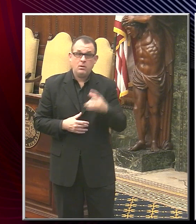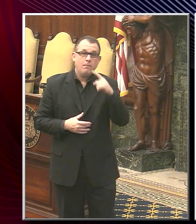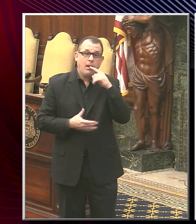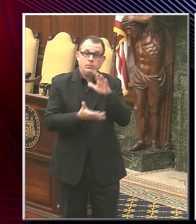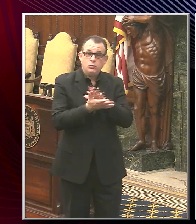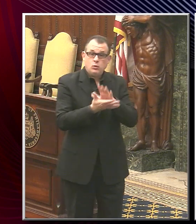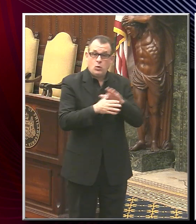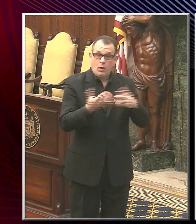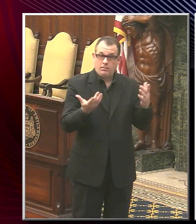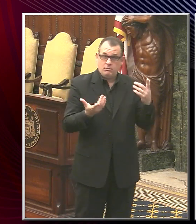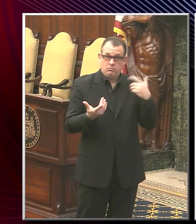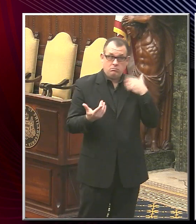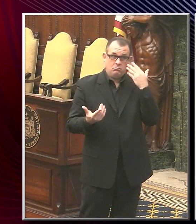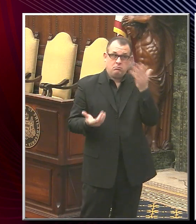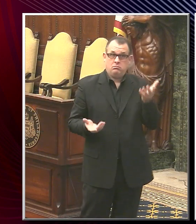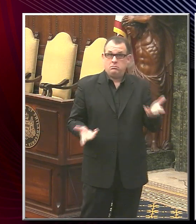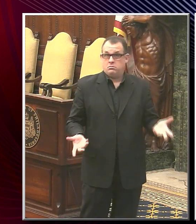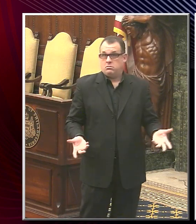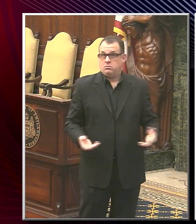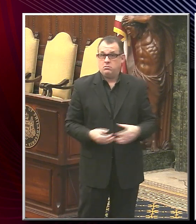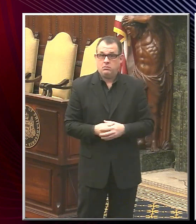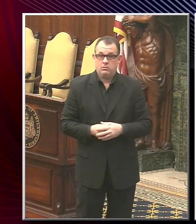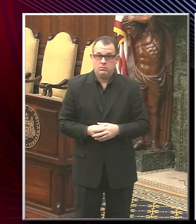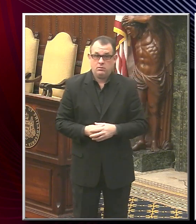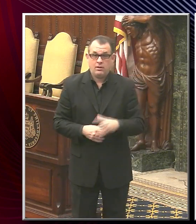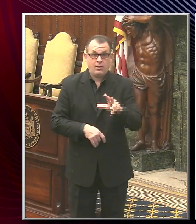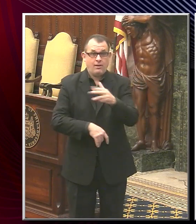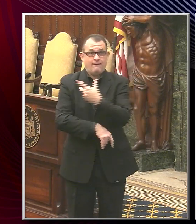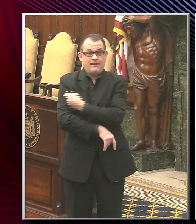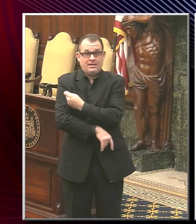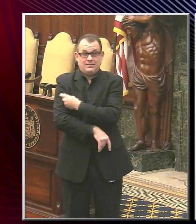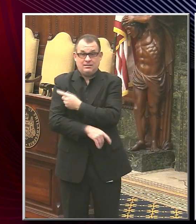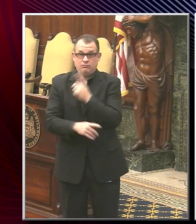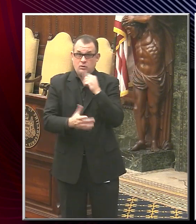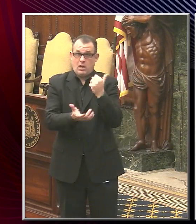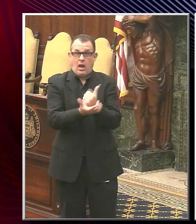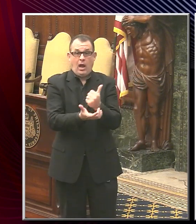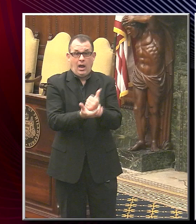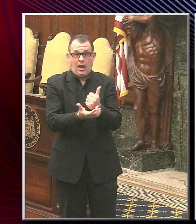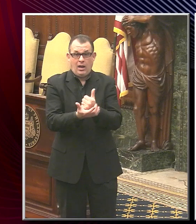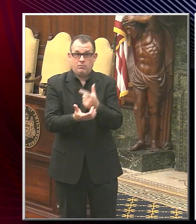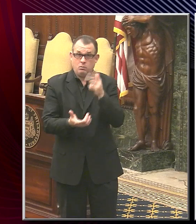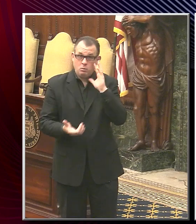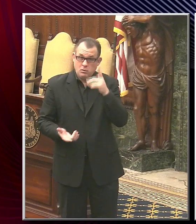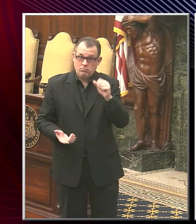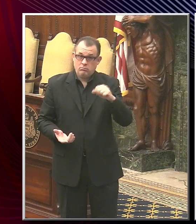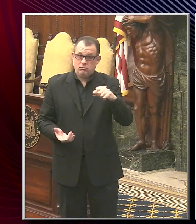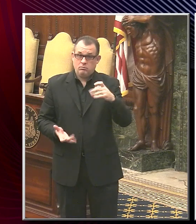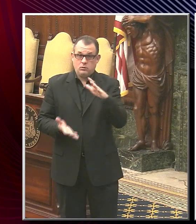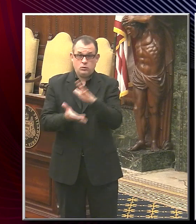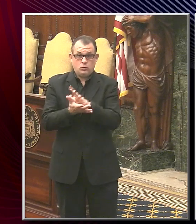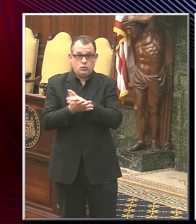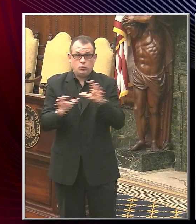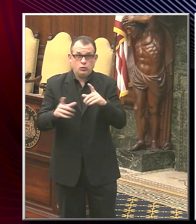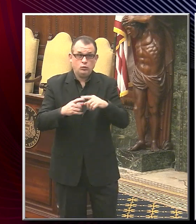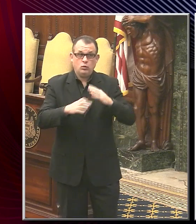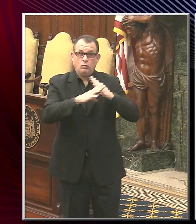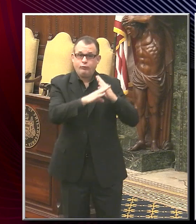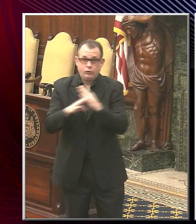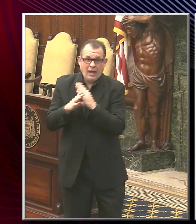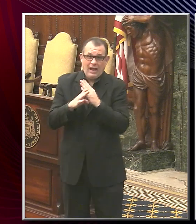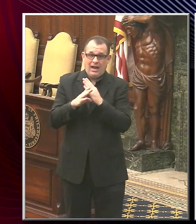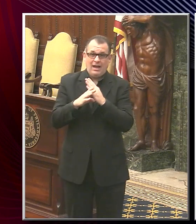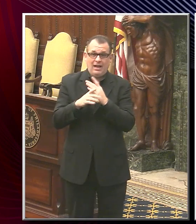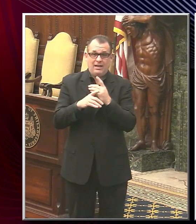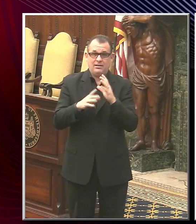they're allowed to be open right now. Certainly vaccination will help, but there are other things that schools can do to protect the teachers and the